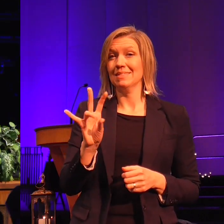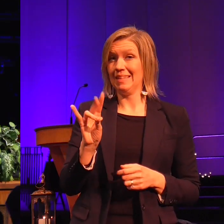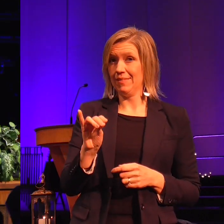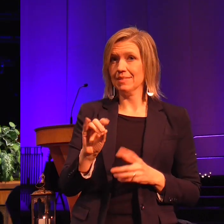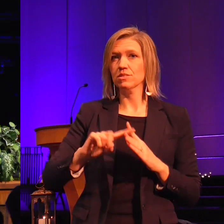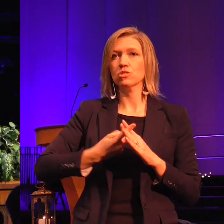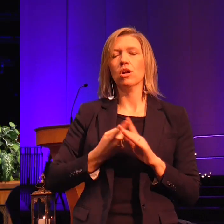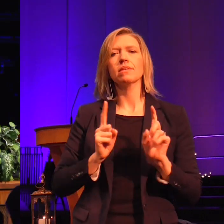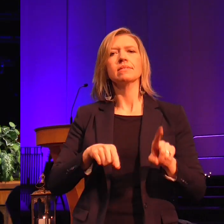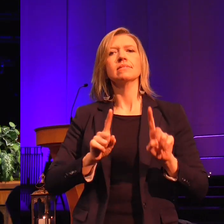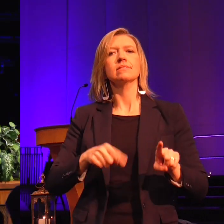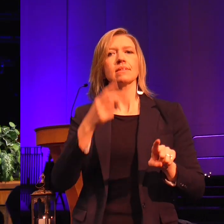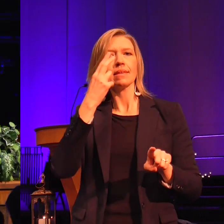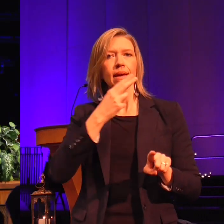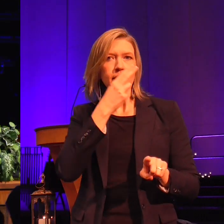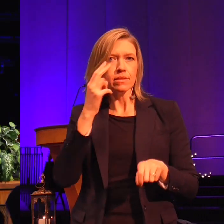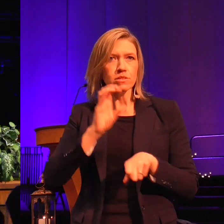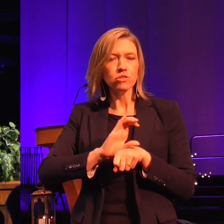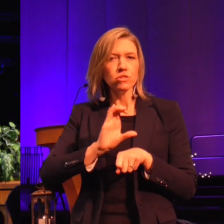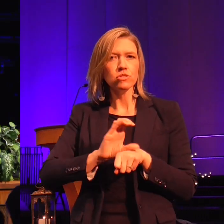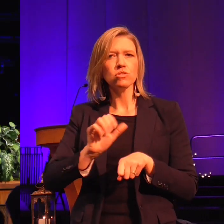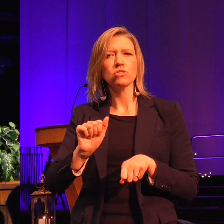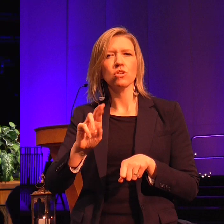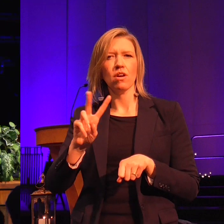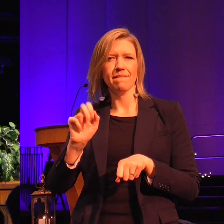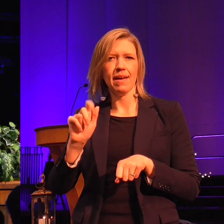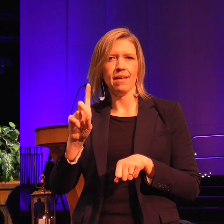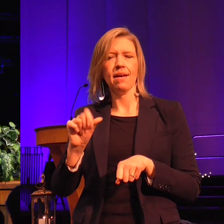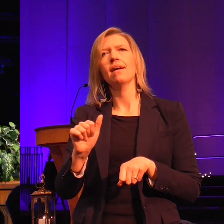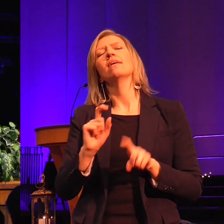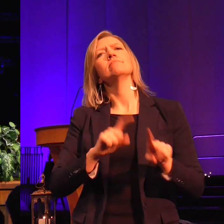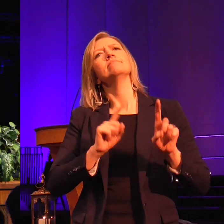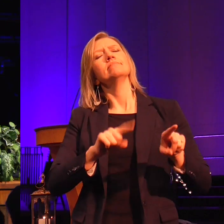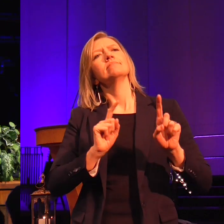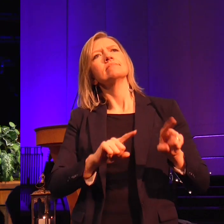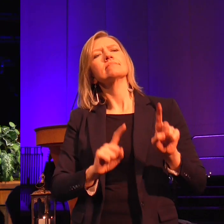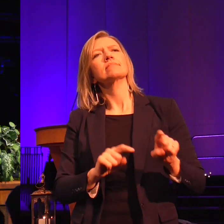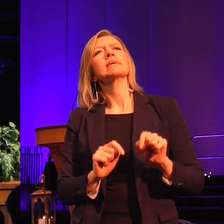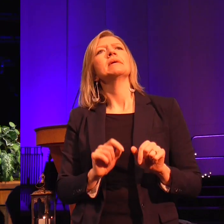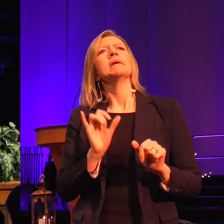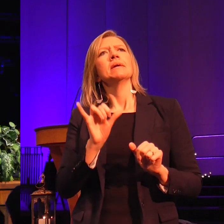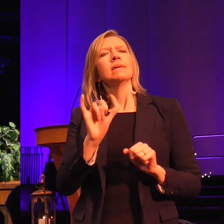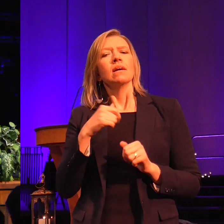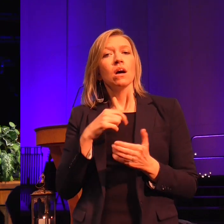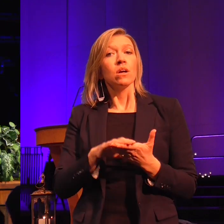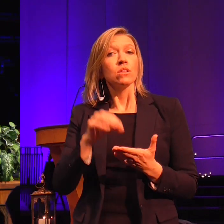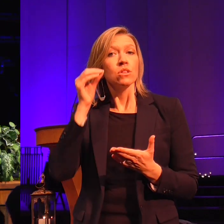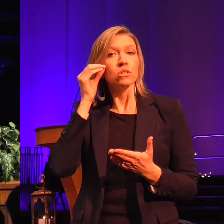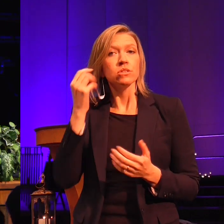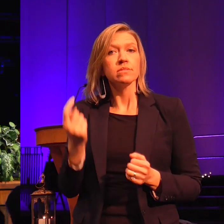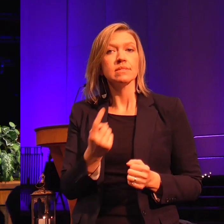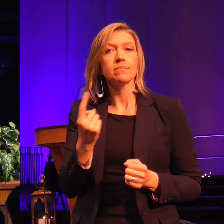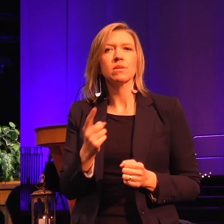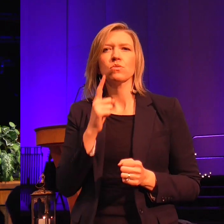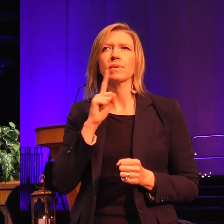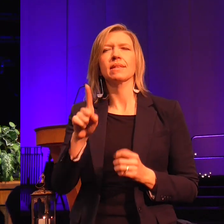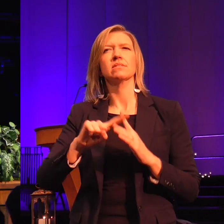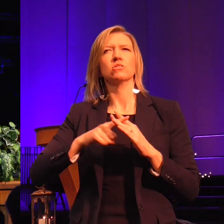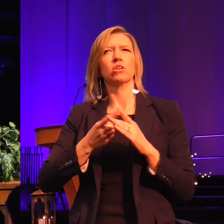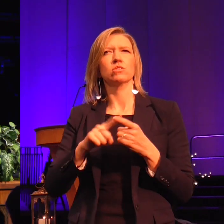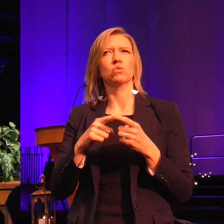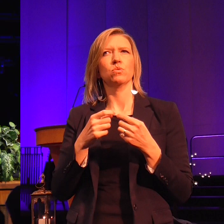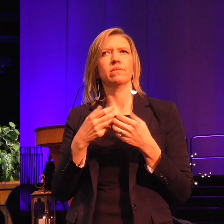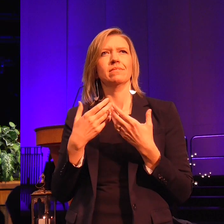started going to a Catholic church in Arvada. And I went into catechism. And I learned something that really began to free me a little bit.